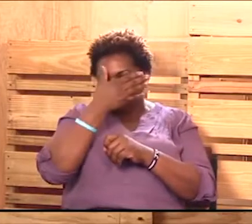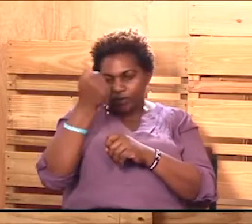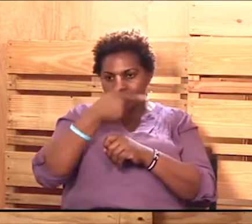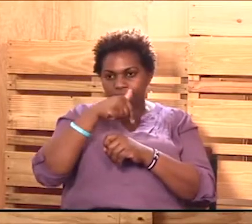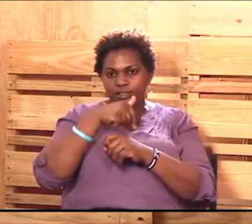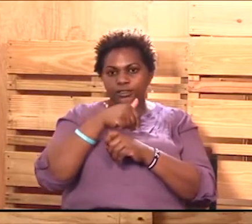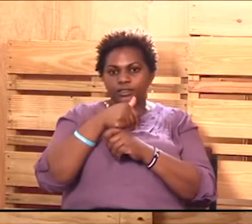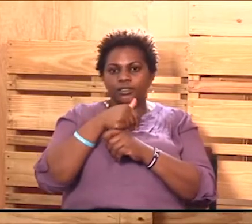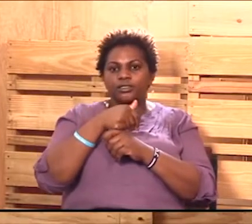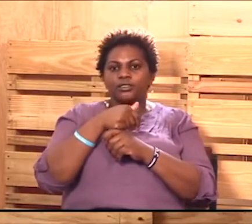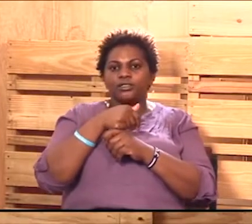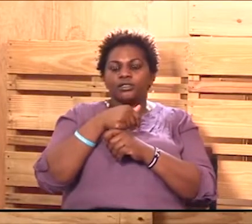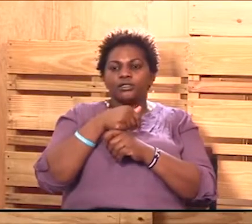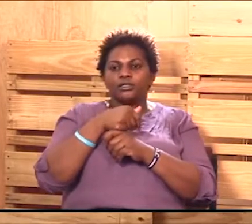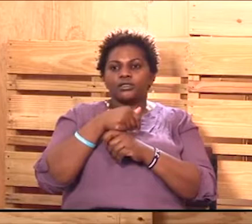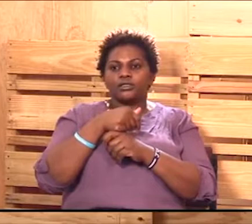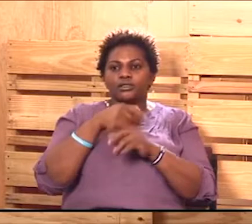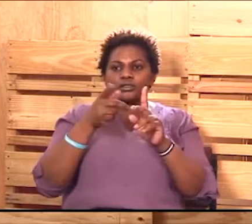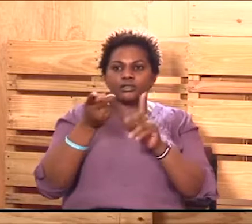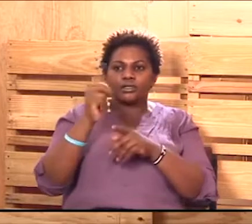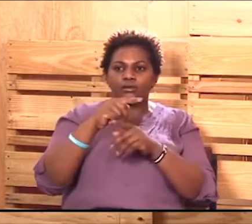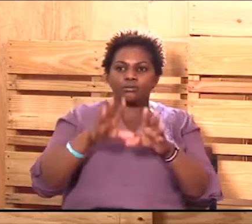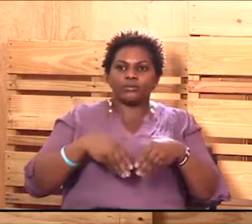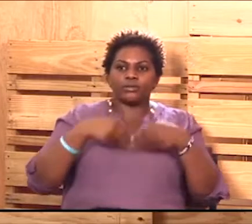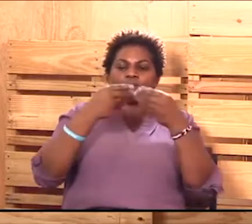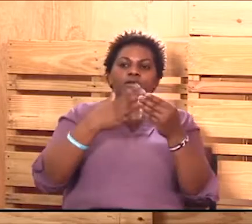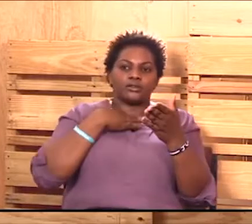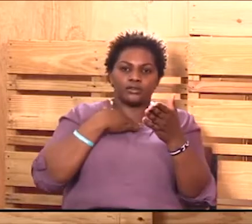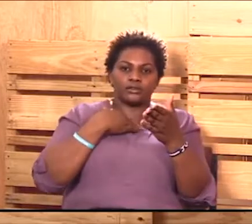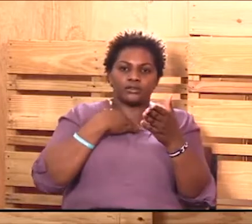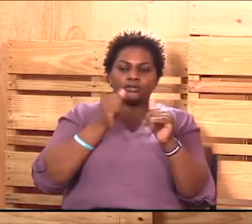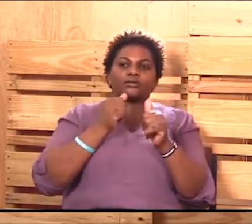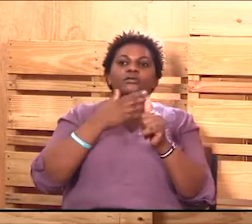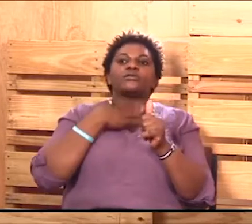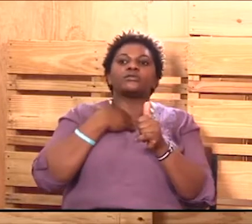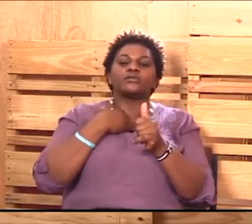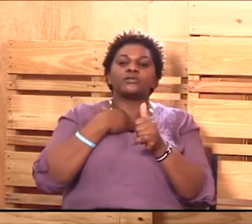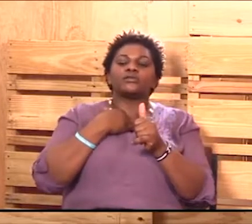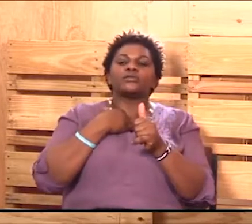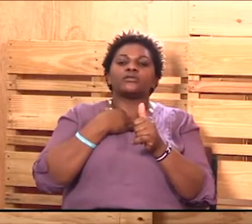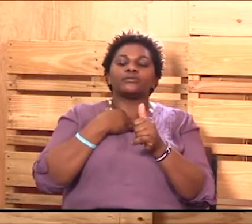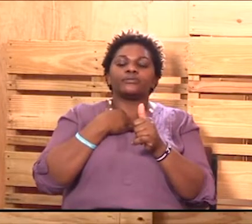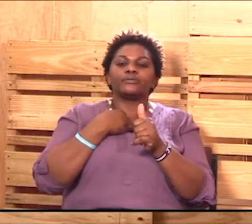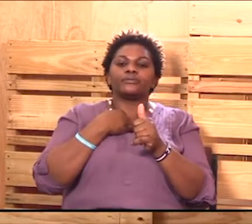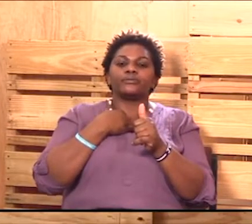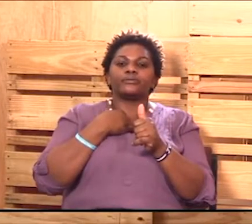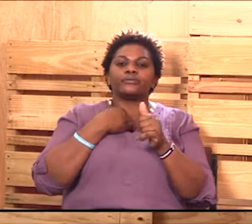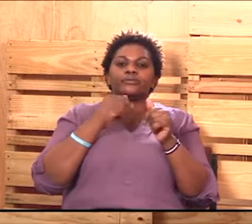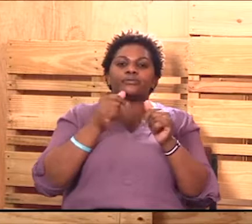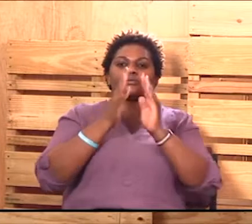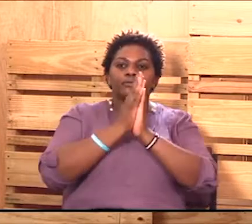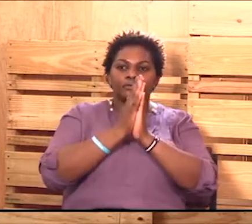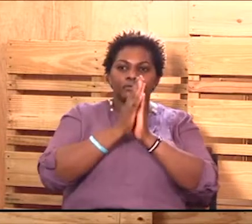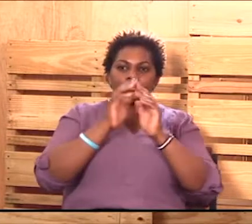us. Yet you have just come from providing a need that we really desired. And our